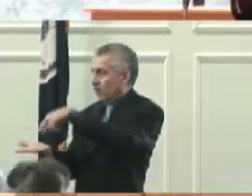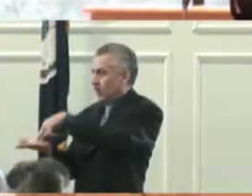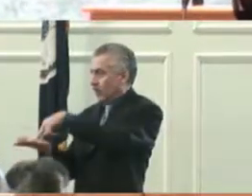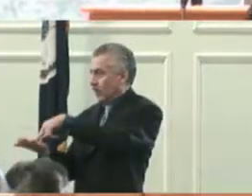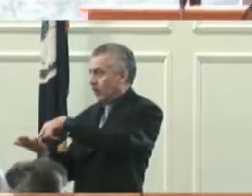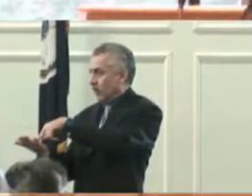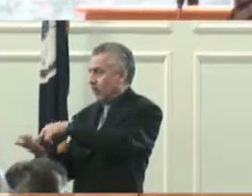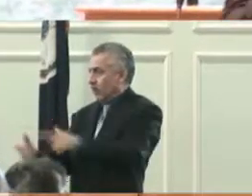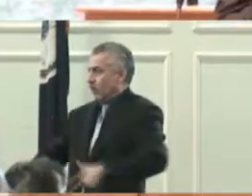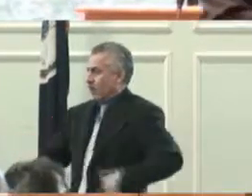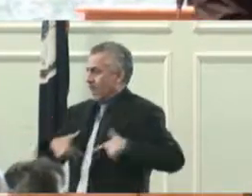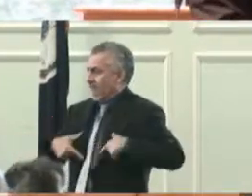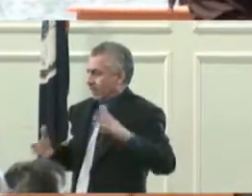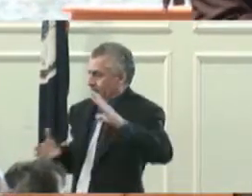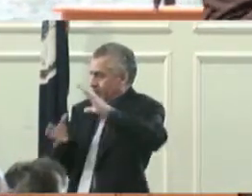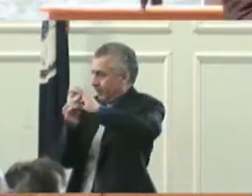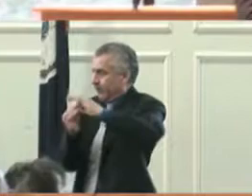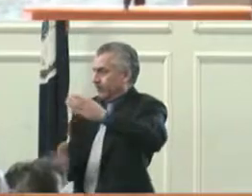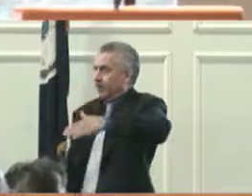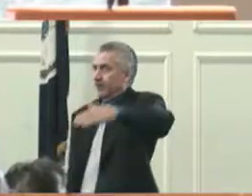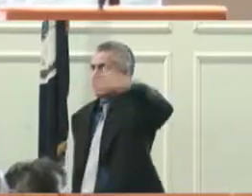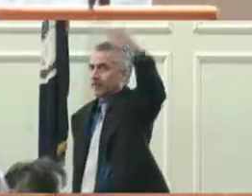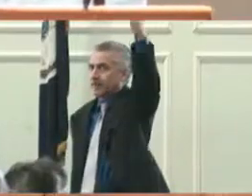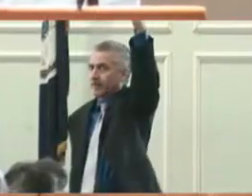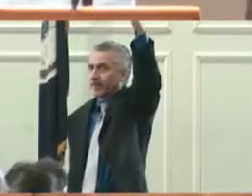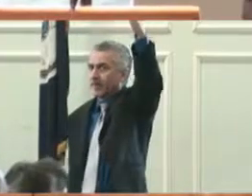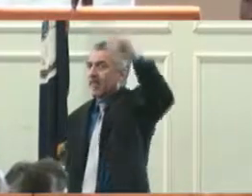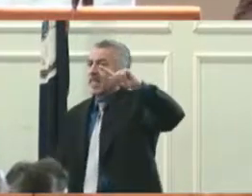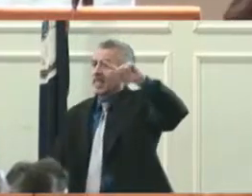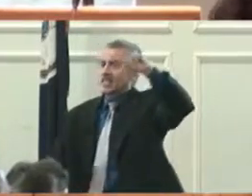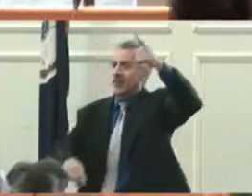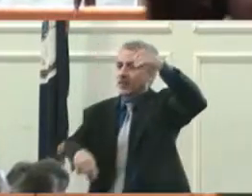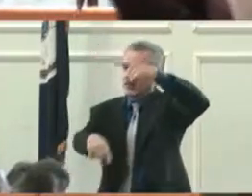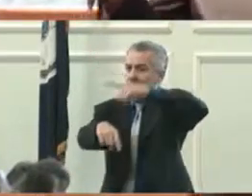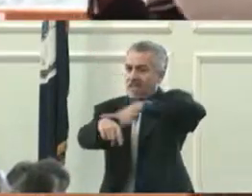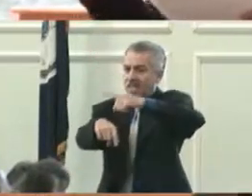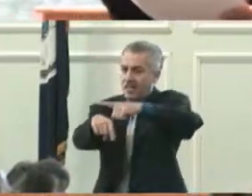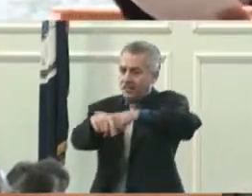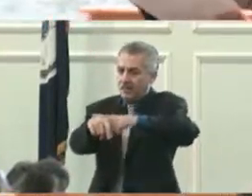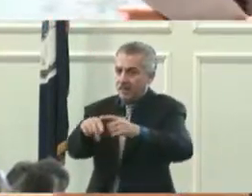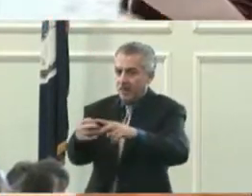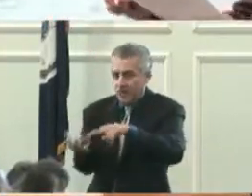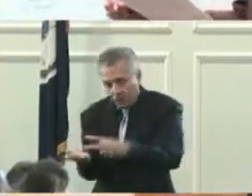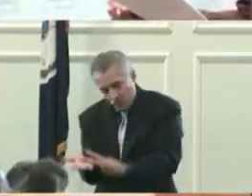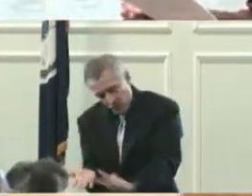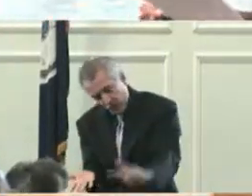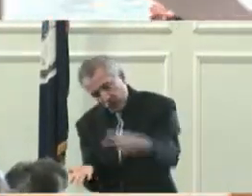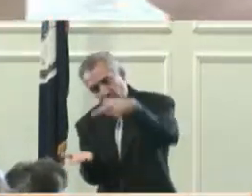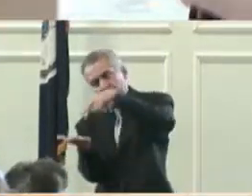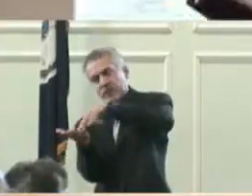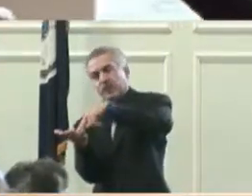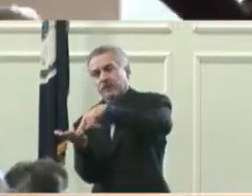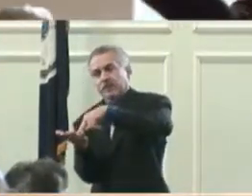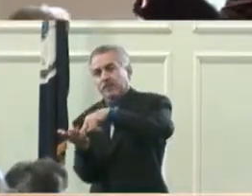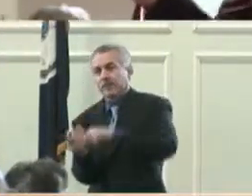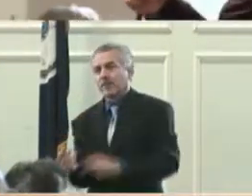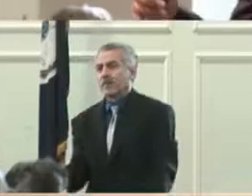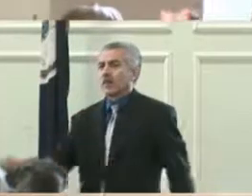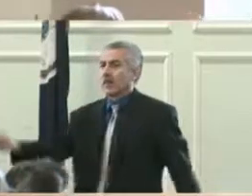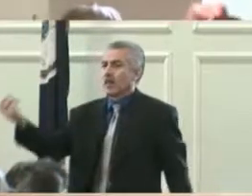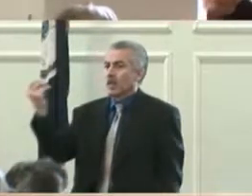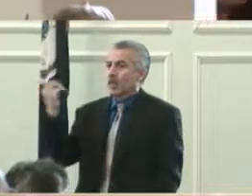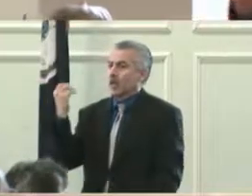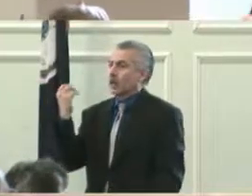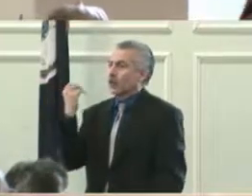life. And I believe that points to the first resurrection. Did you know that when Jesus comes again, there is going to be a